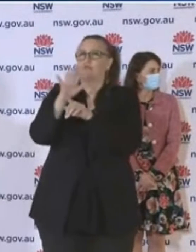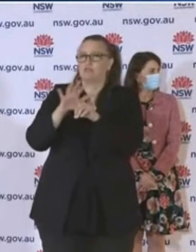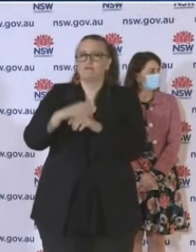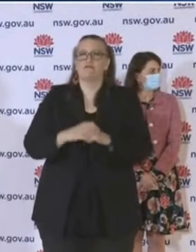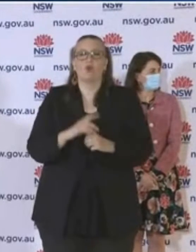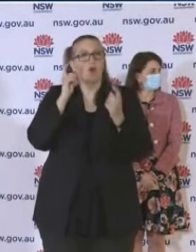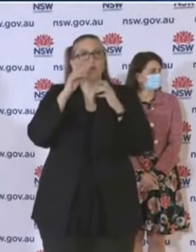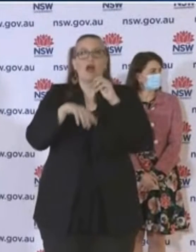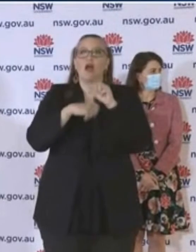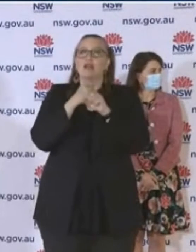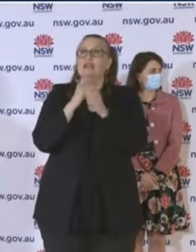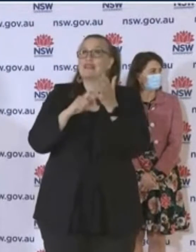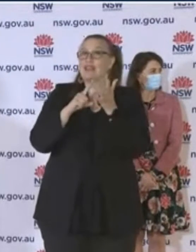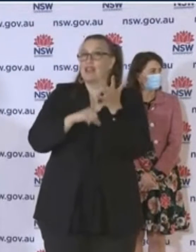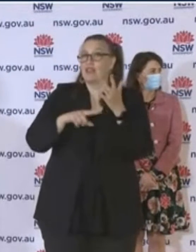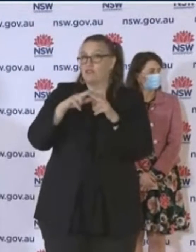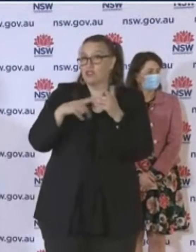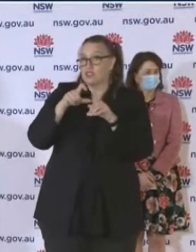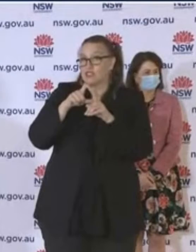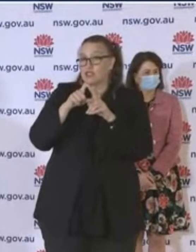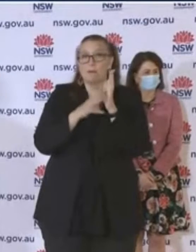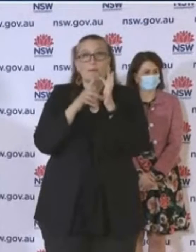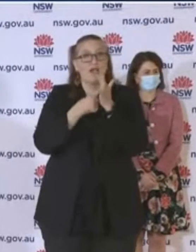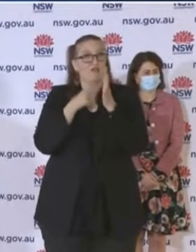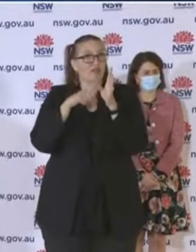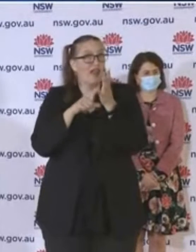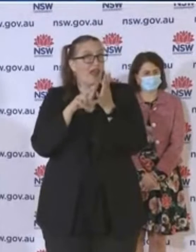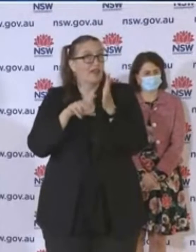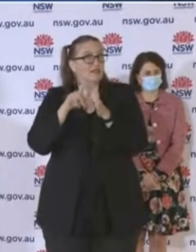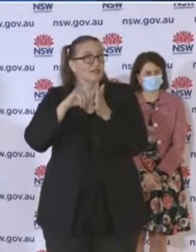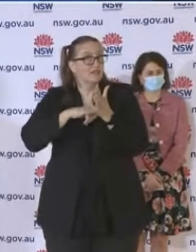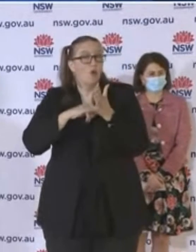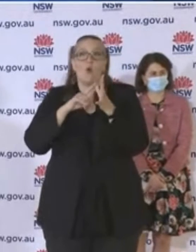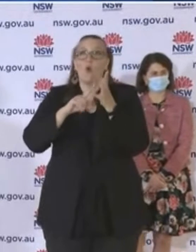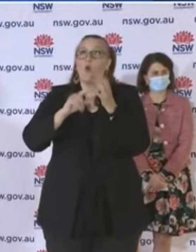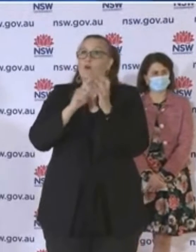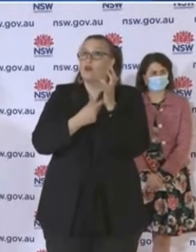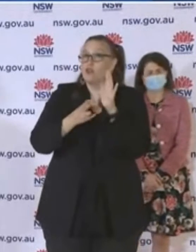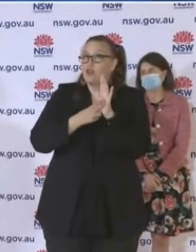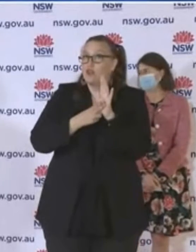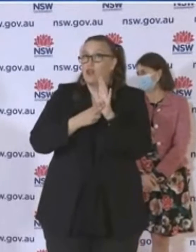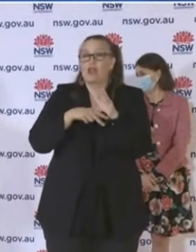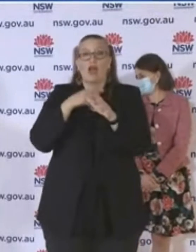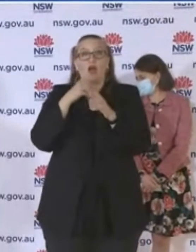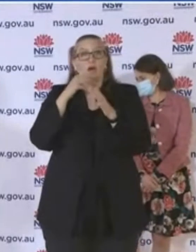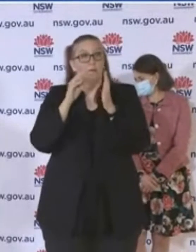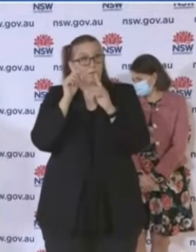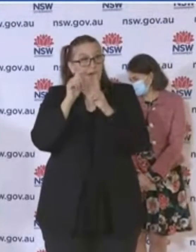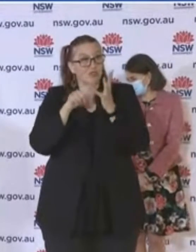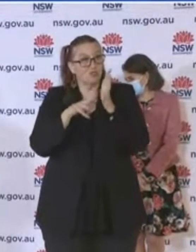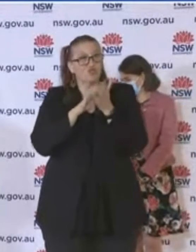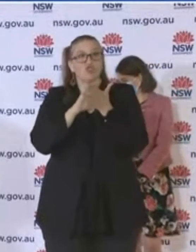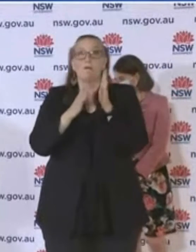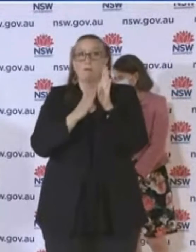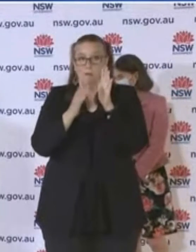Guildford, Merrylands, Auburn, Greenacre, Bankstown, Punchbowl and Blacktown. Our